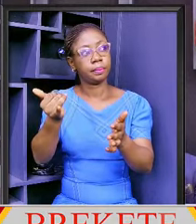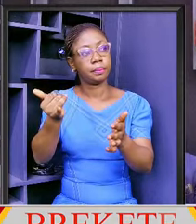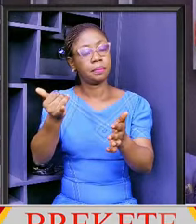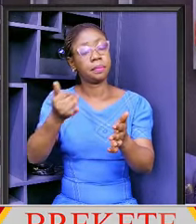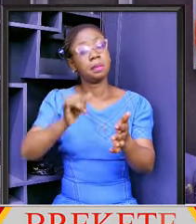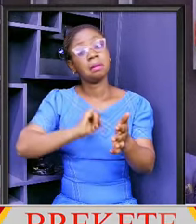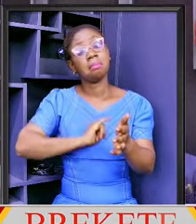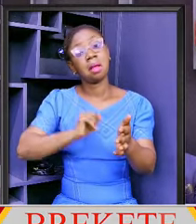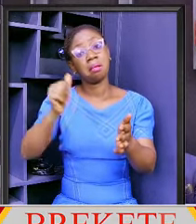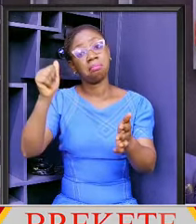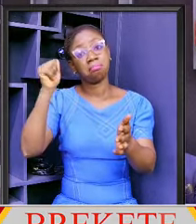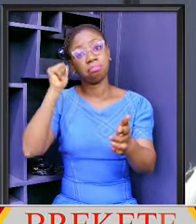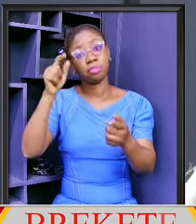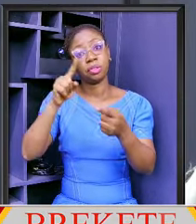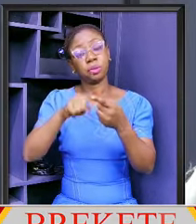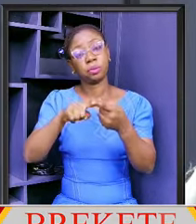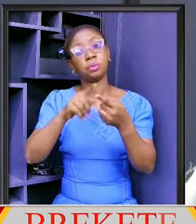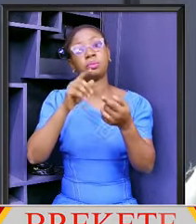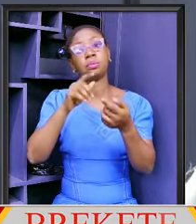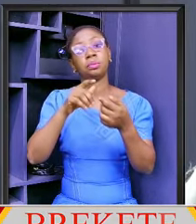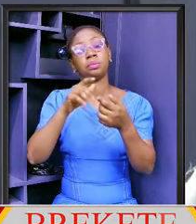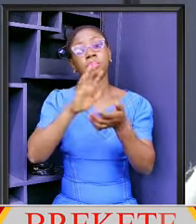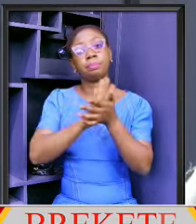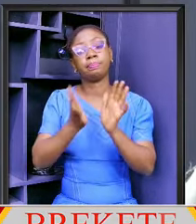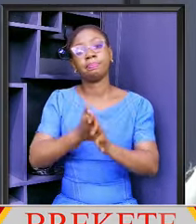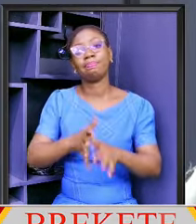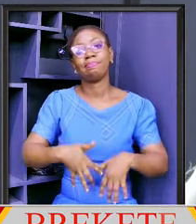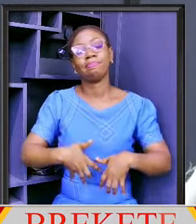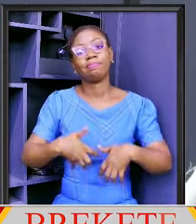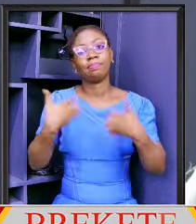I refuse to get angry unnecessarily.